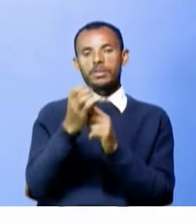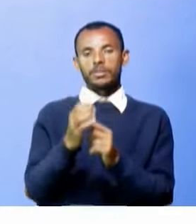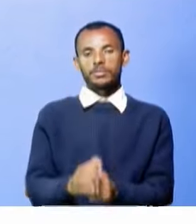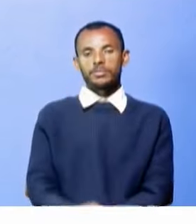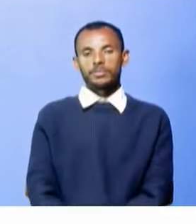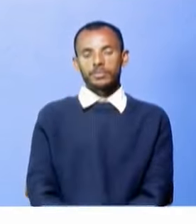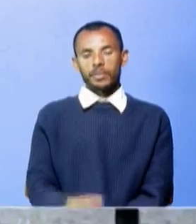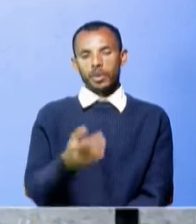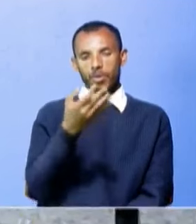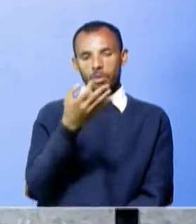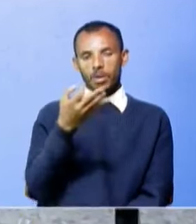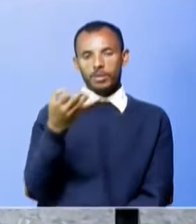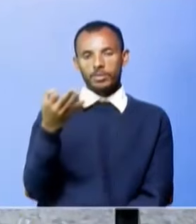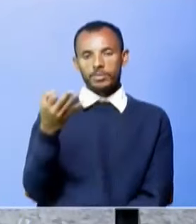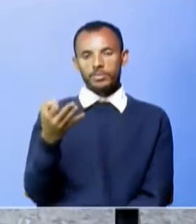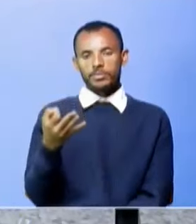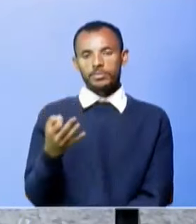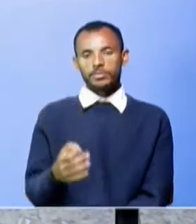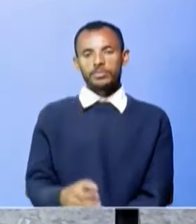Well,